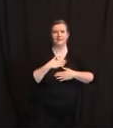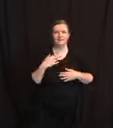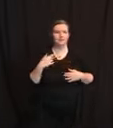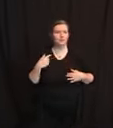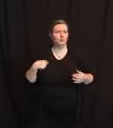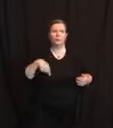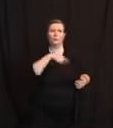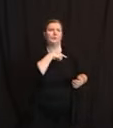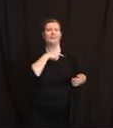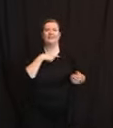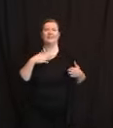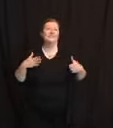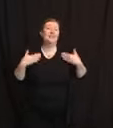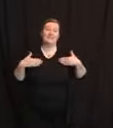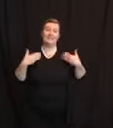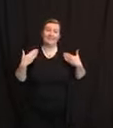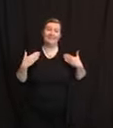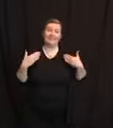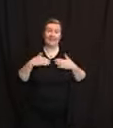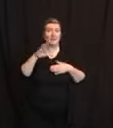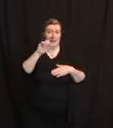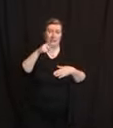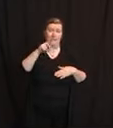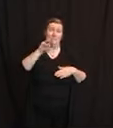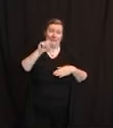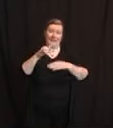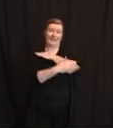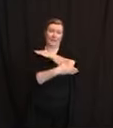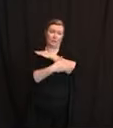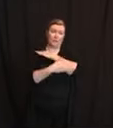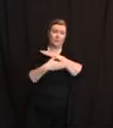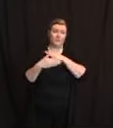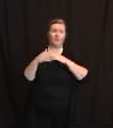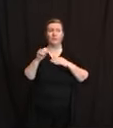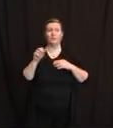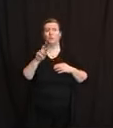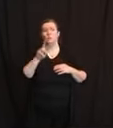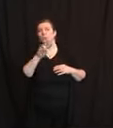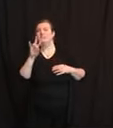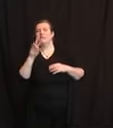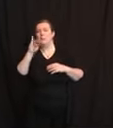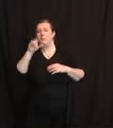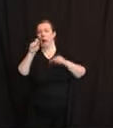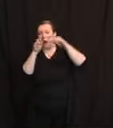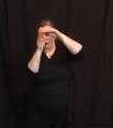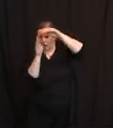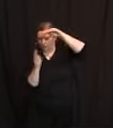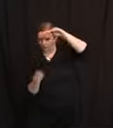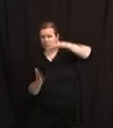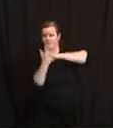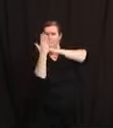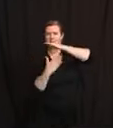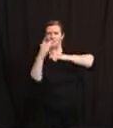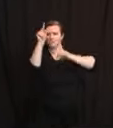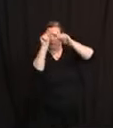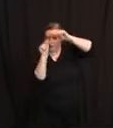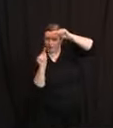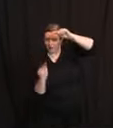in Cape May County, and I'm sure across the 127 miles of beaches in New Jersey, to be able to open up our